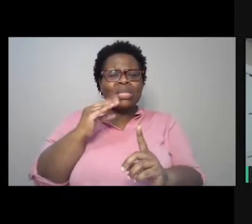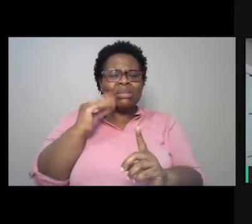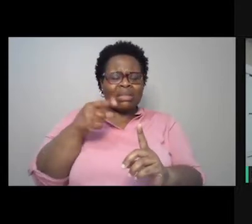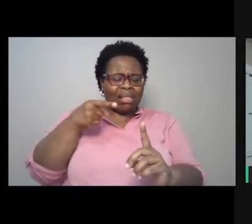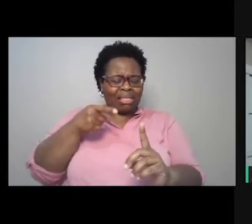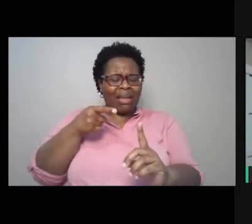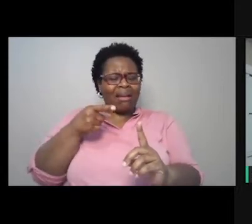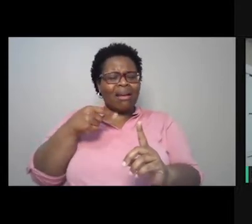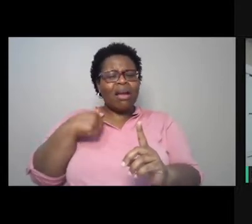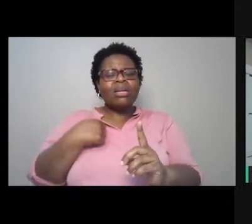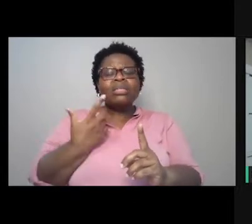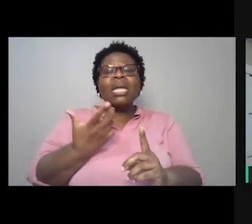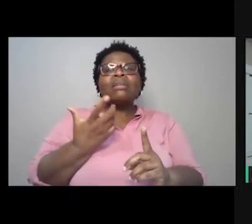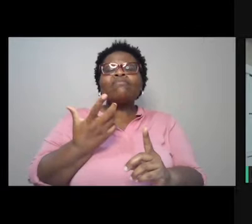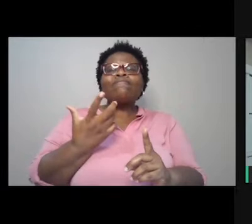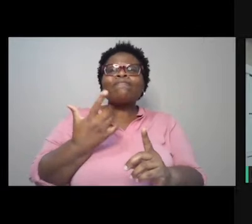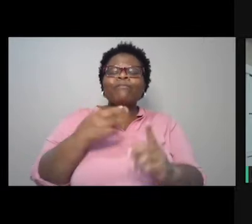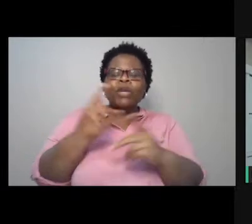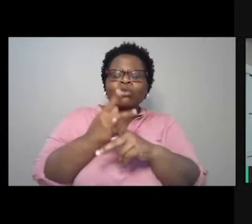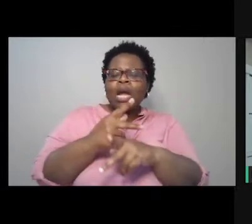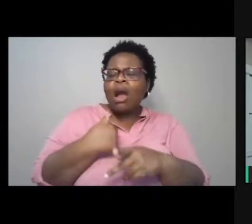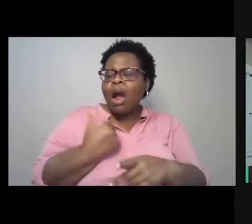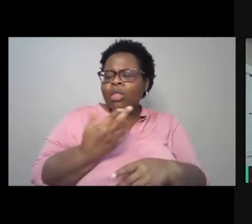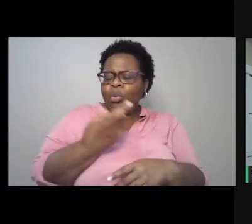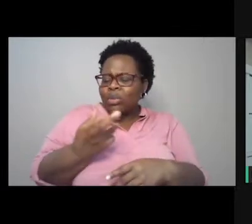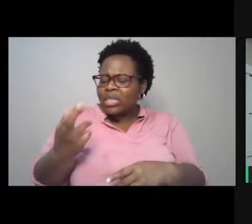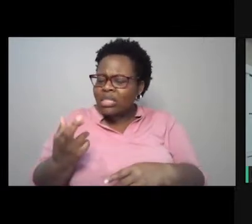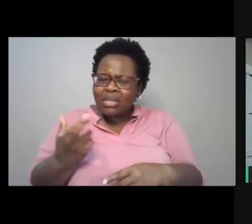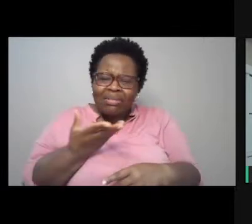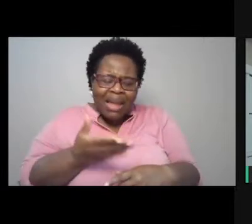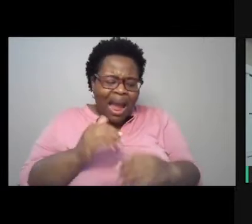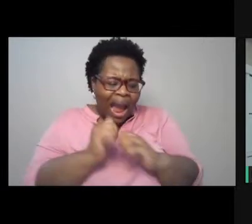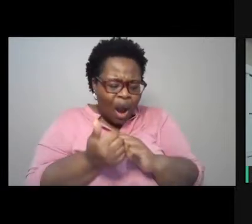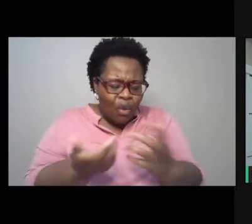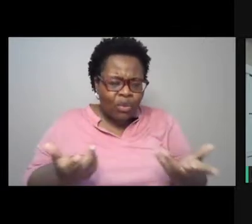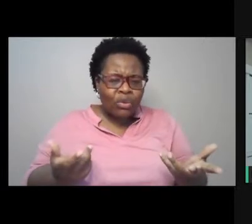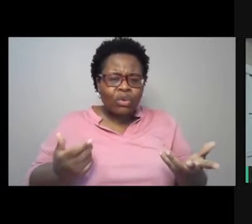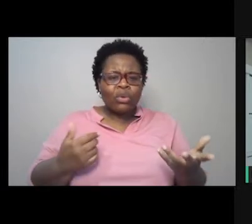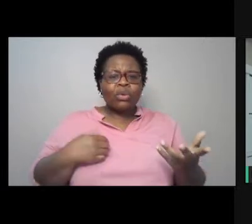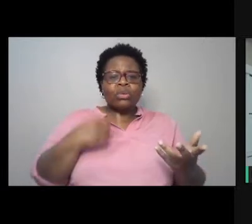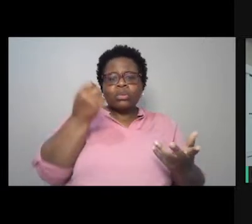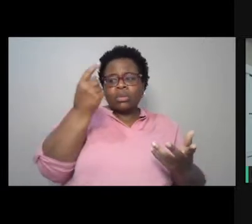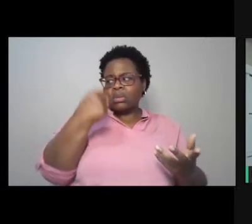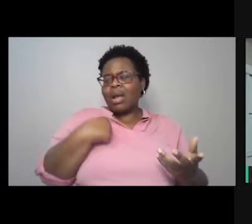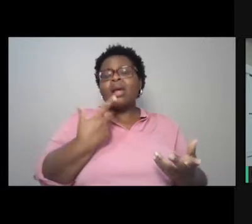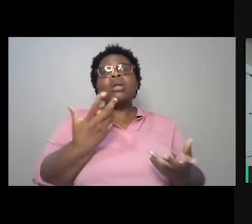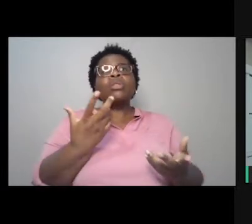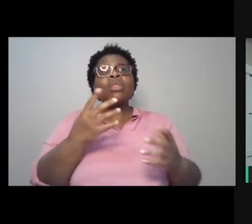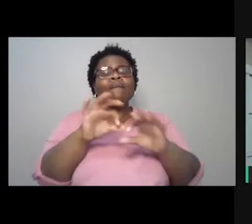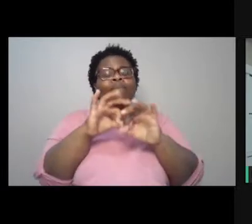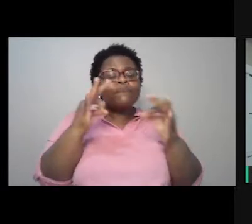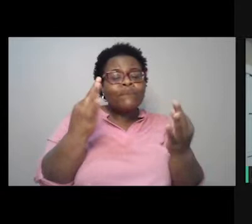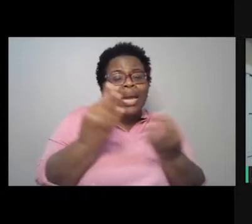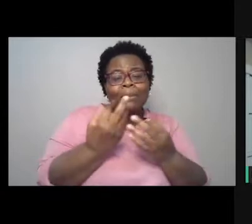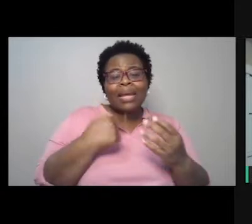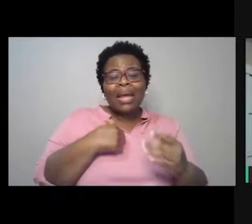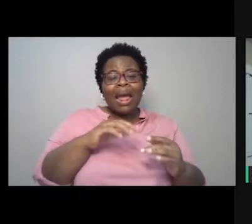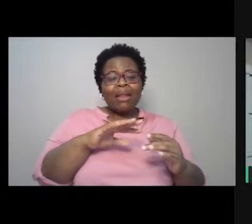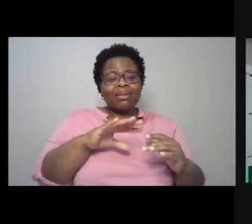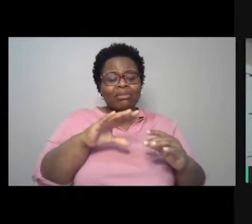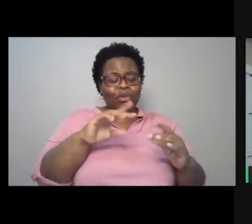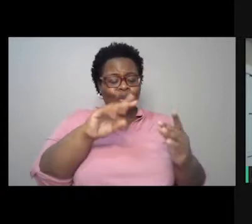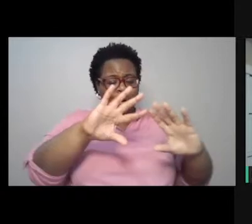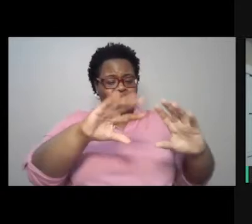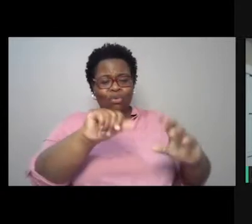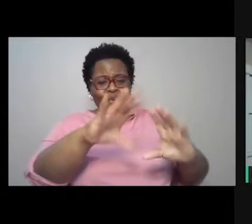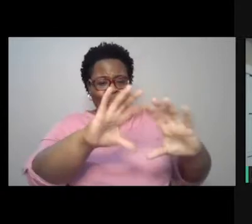those relationships be there as a resource? So family is not, or the network is not invited